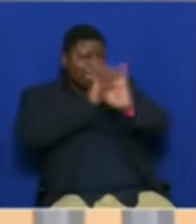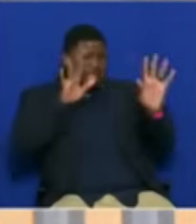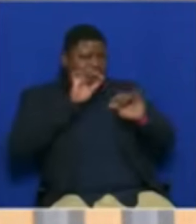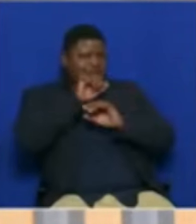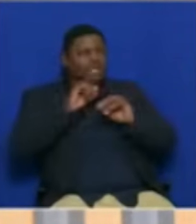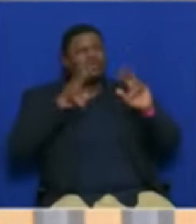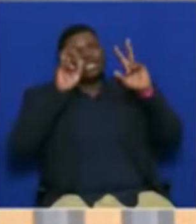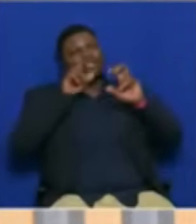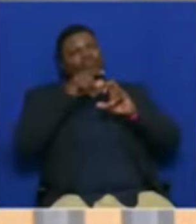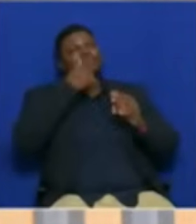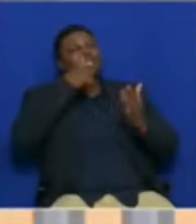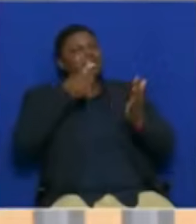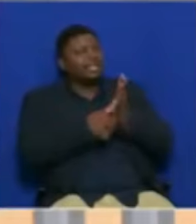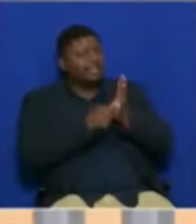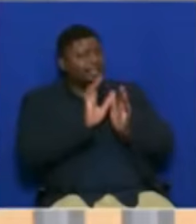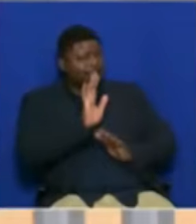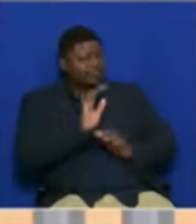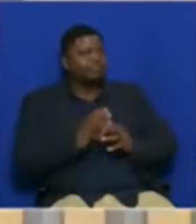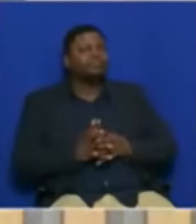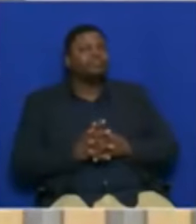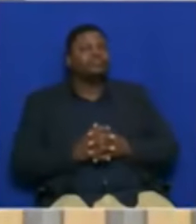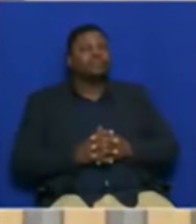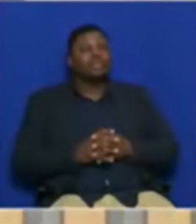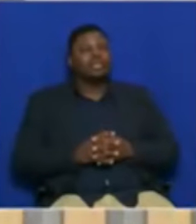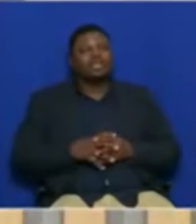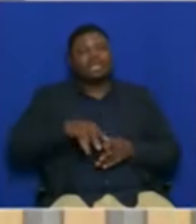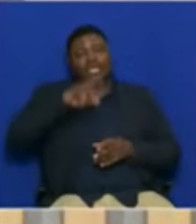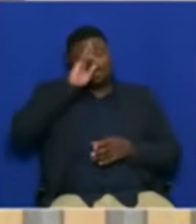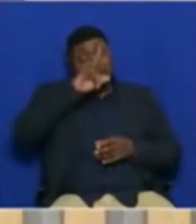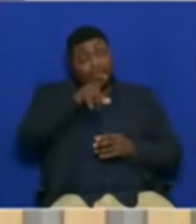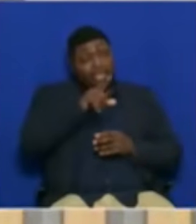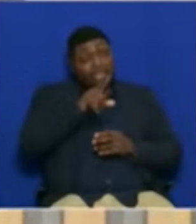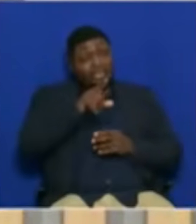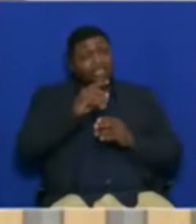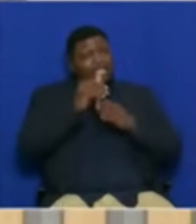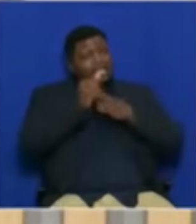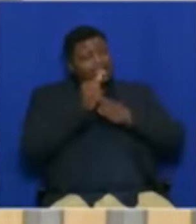There's a senior member in the inquiries. This letter was done